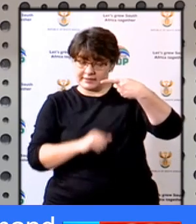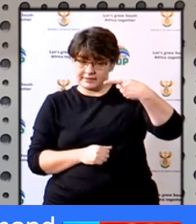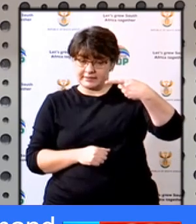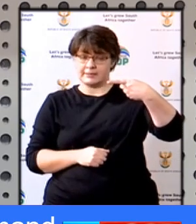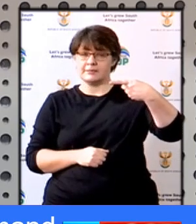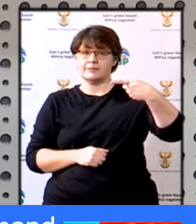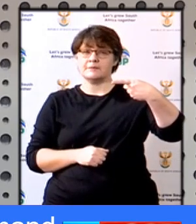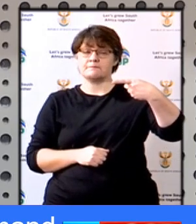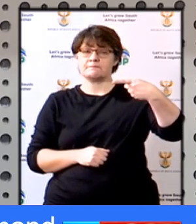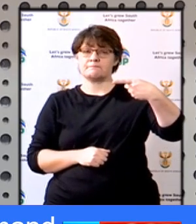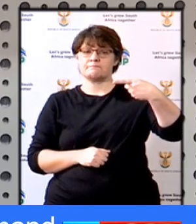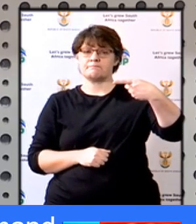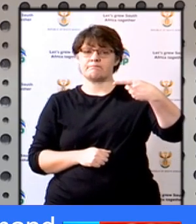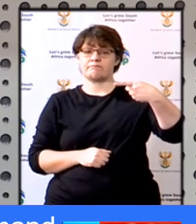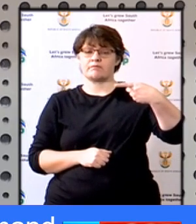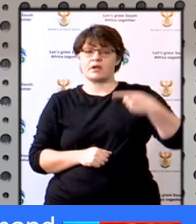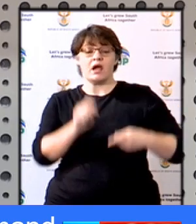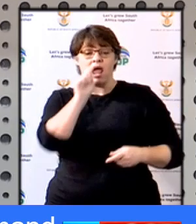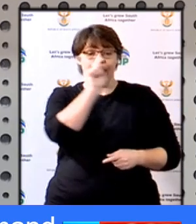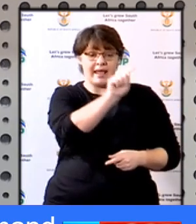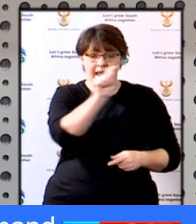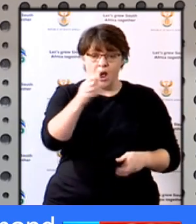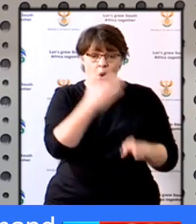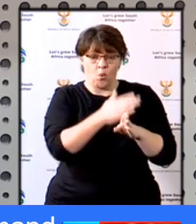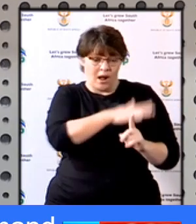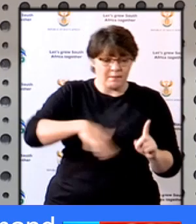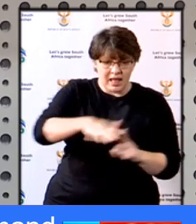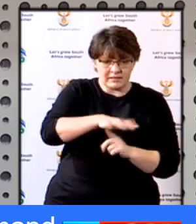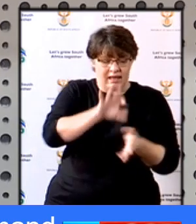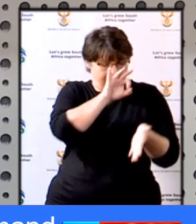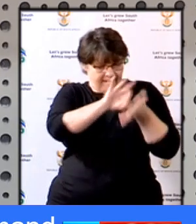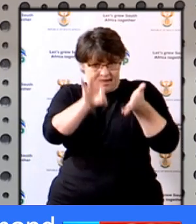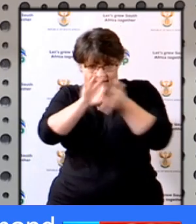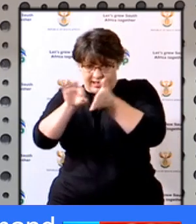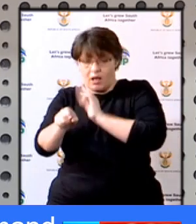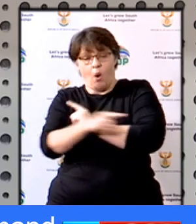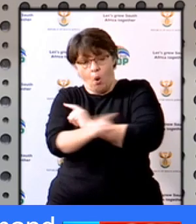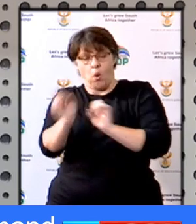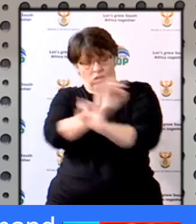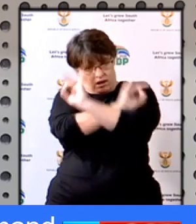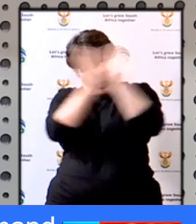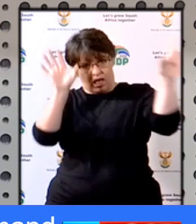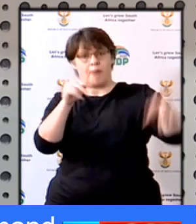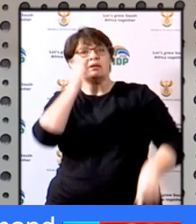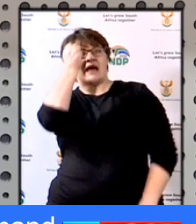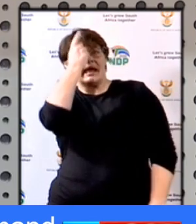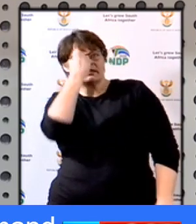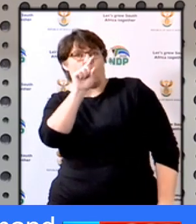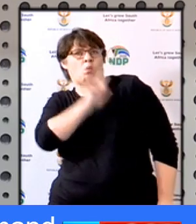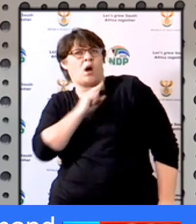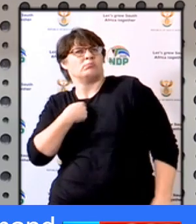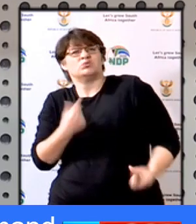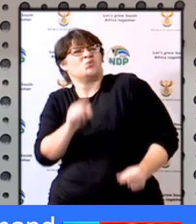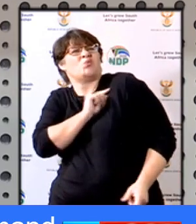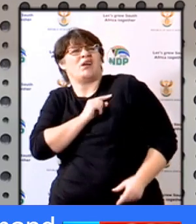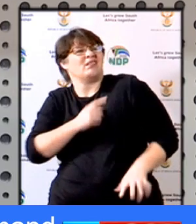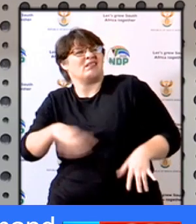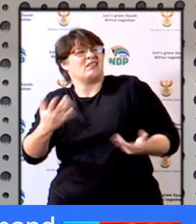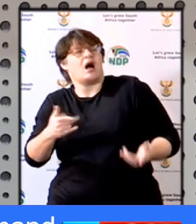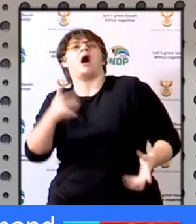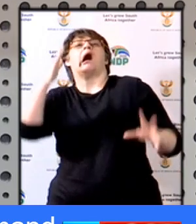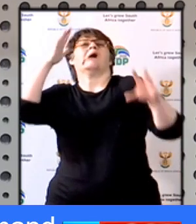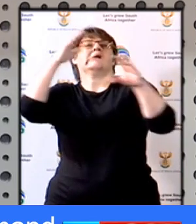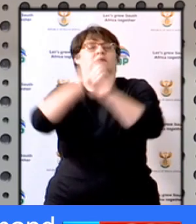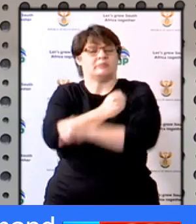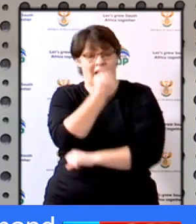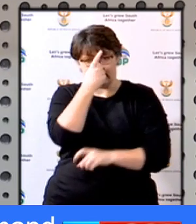sure that what needs to be done at each workplace is clearer to everybody. So from government, we issue directions. The